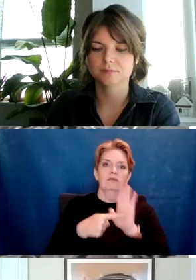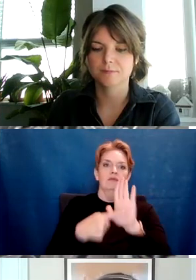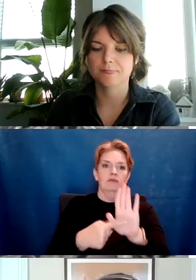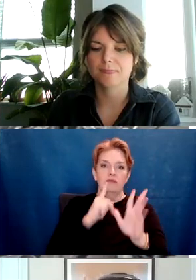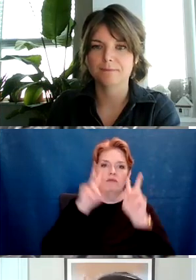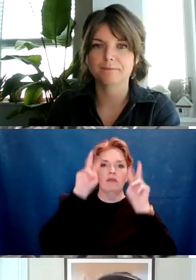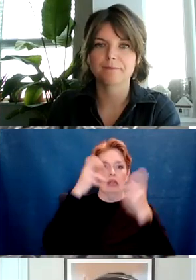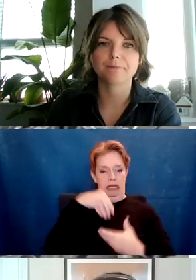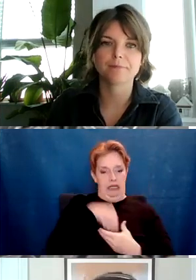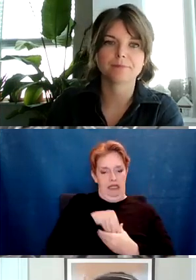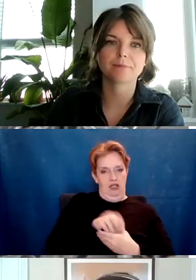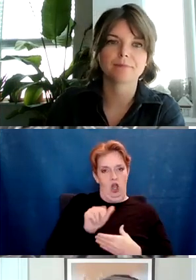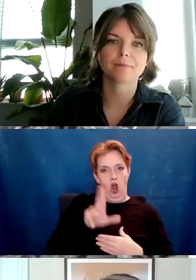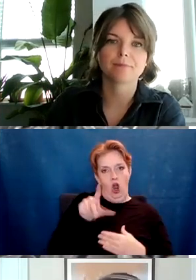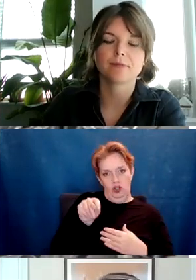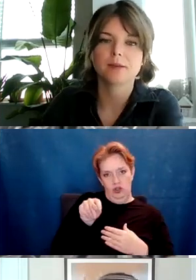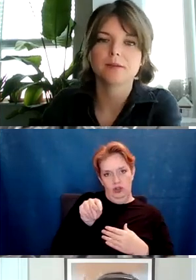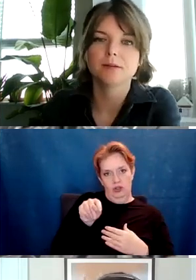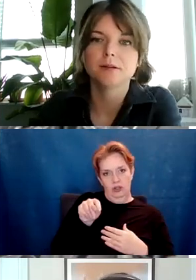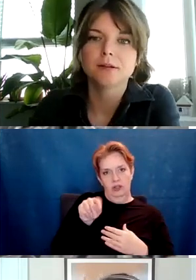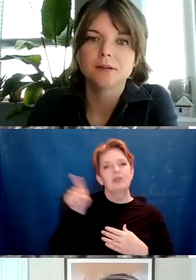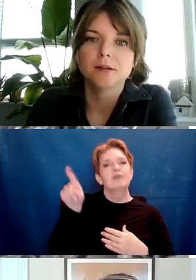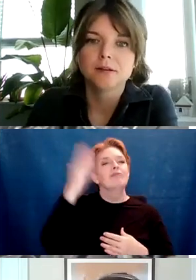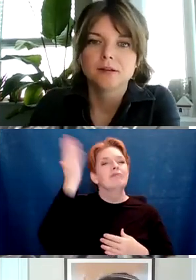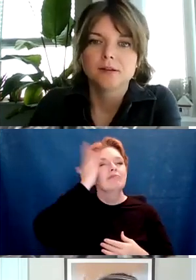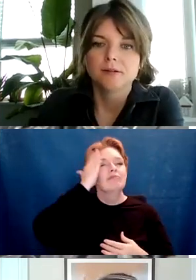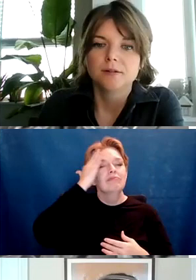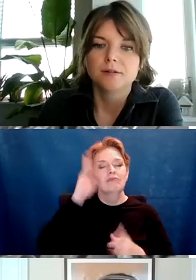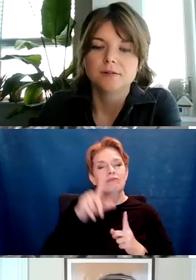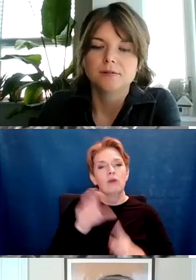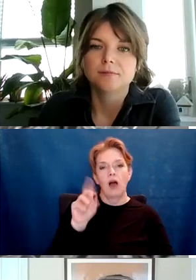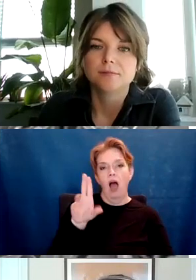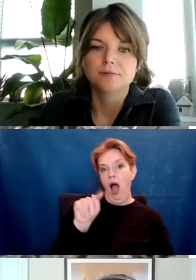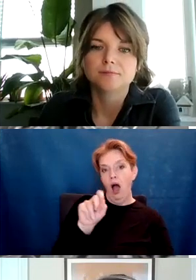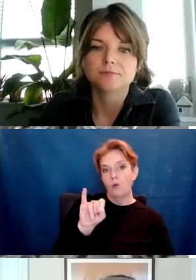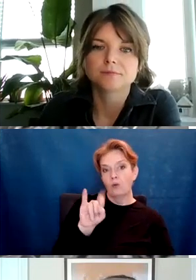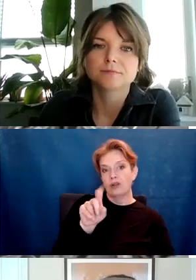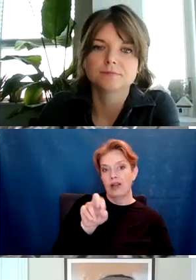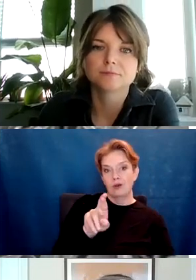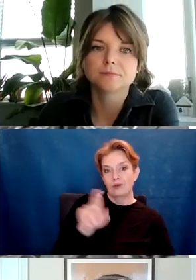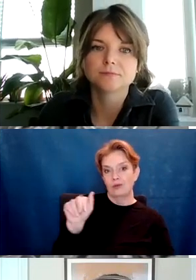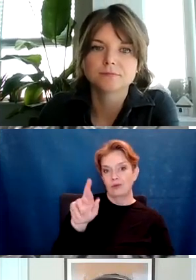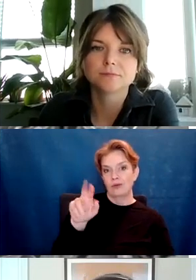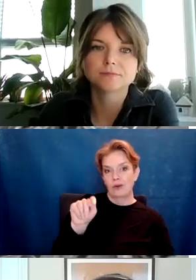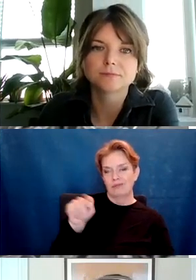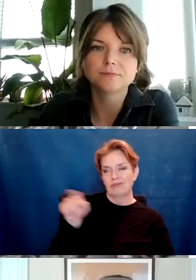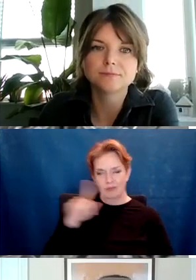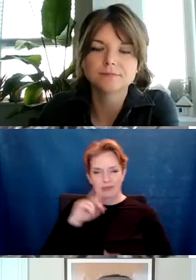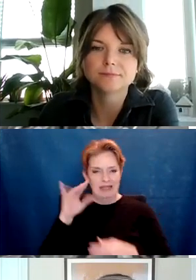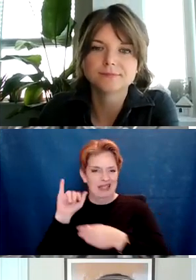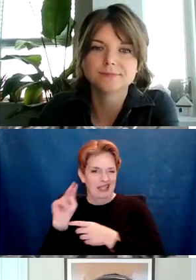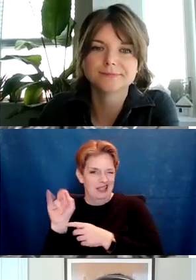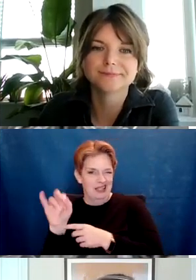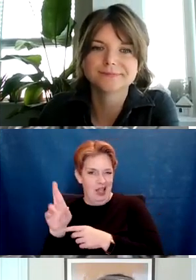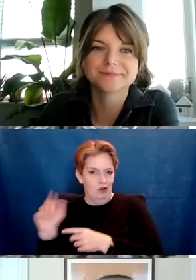art, as opposed to perhaps the more familiar term of outsider art. The food historian geek in me goes